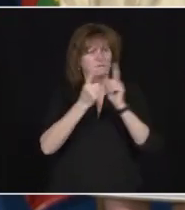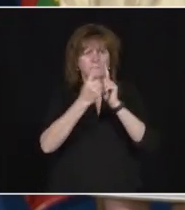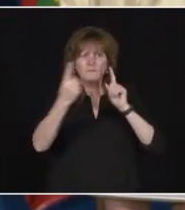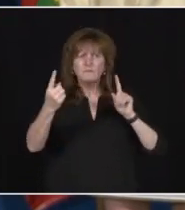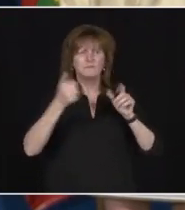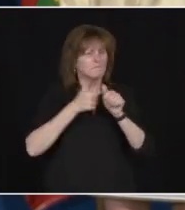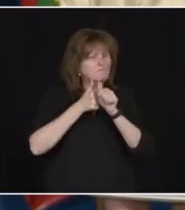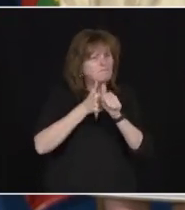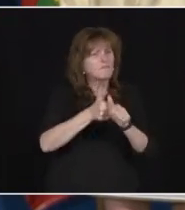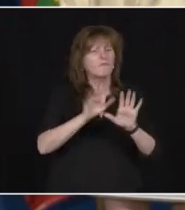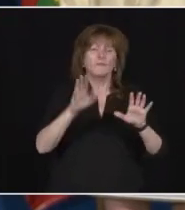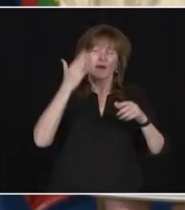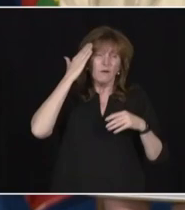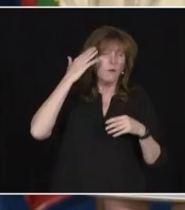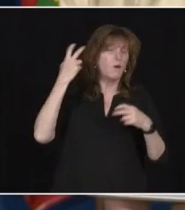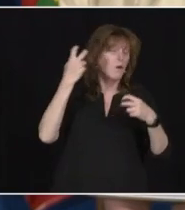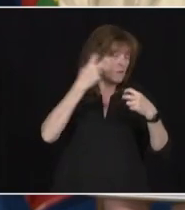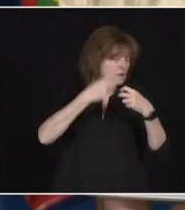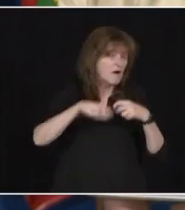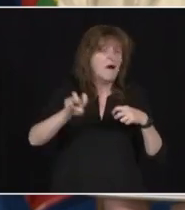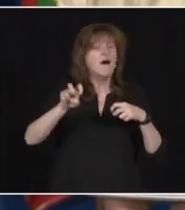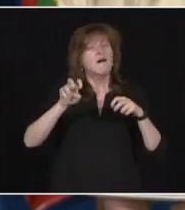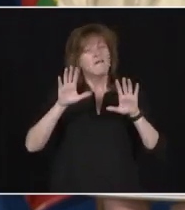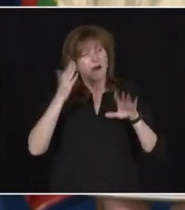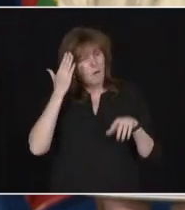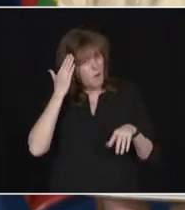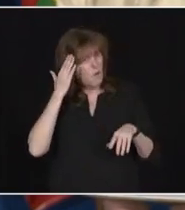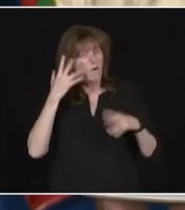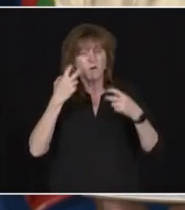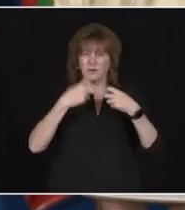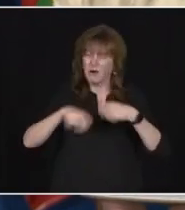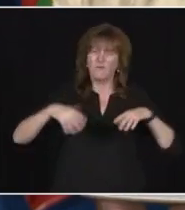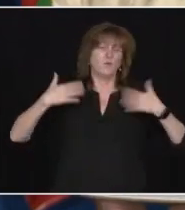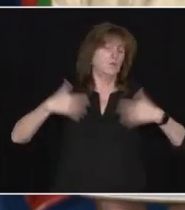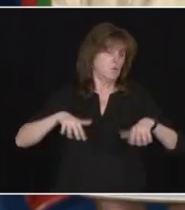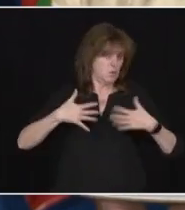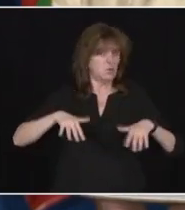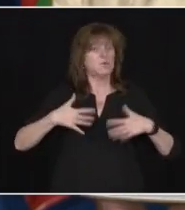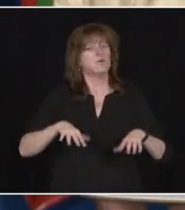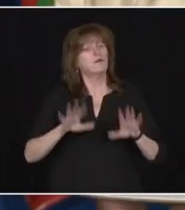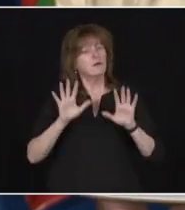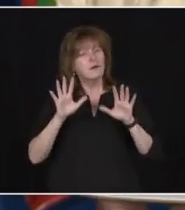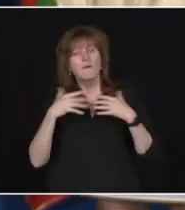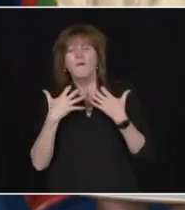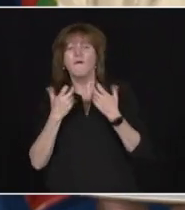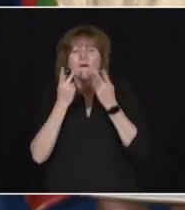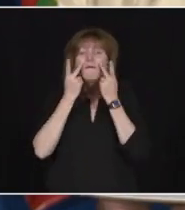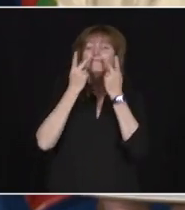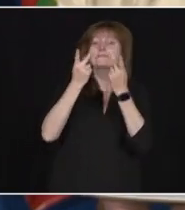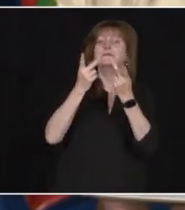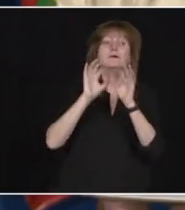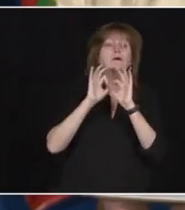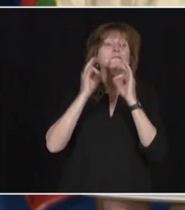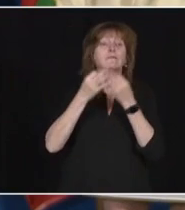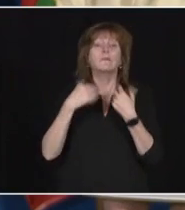it's tough. I'll tell you, it's tough right now, not seeing loved ones, not being able to hug them,